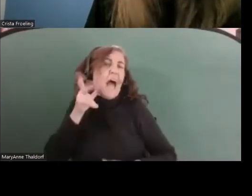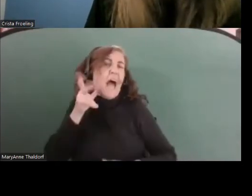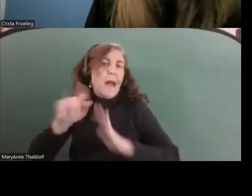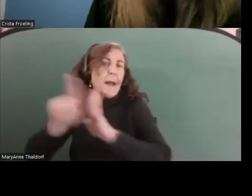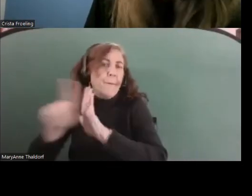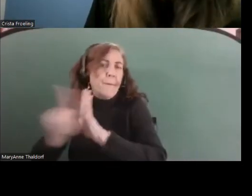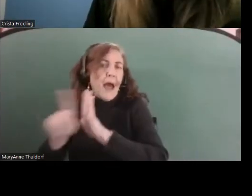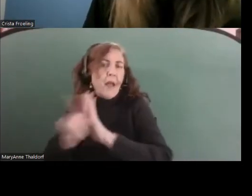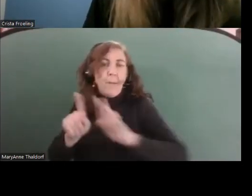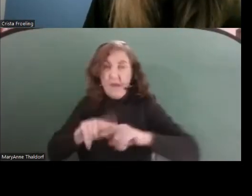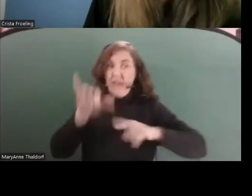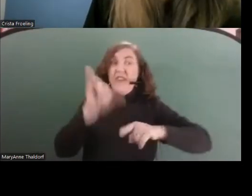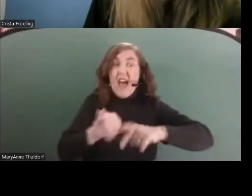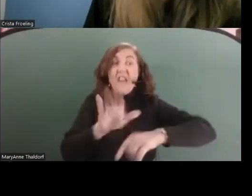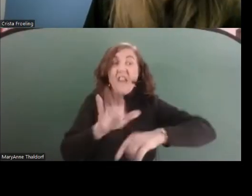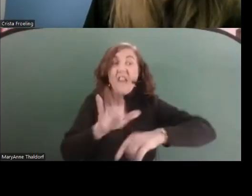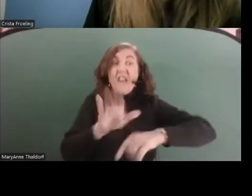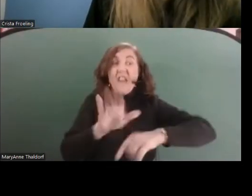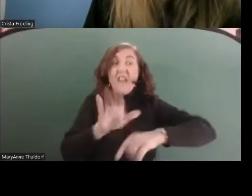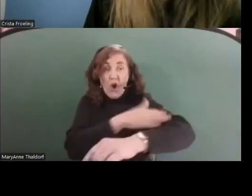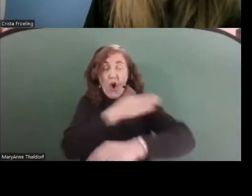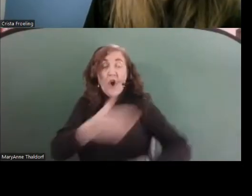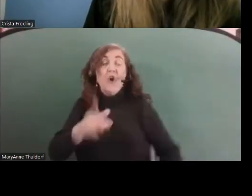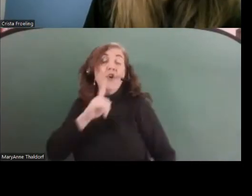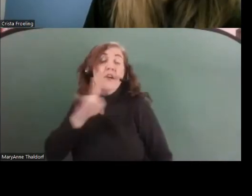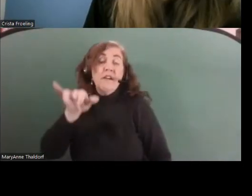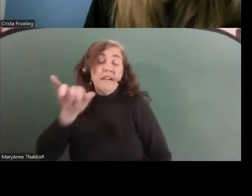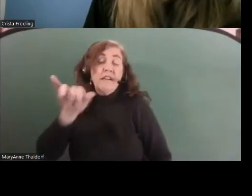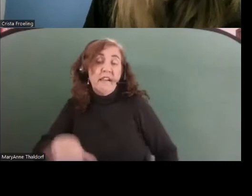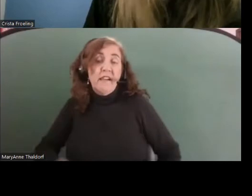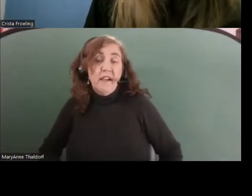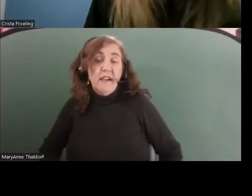Okay, so this is what it really is.